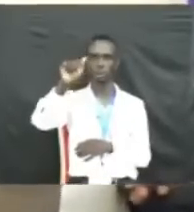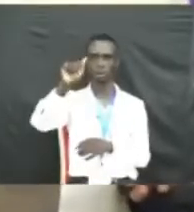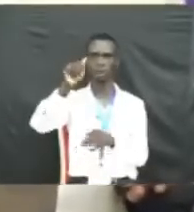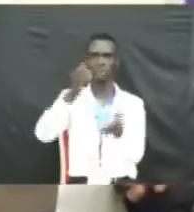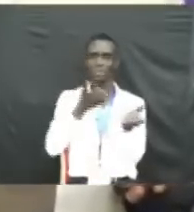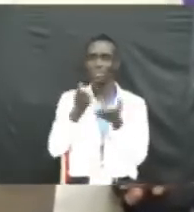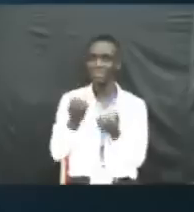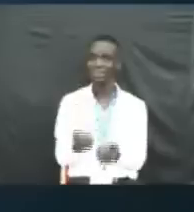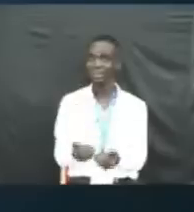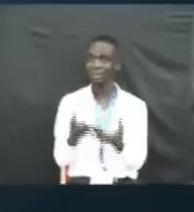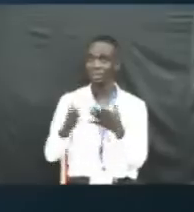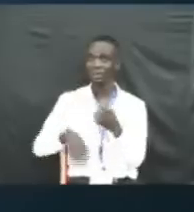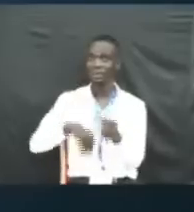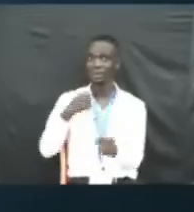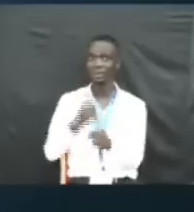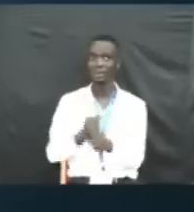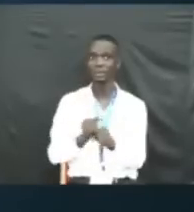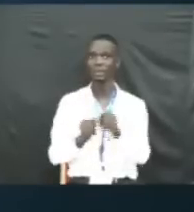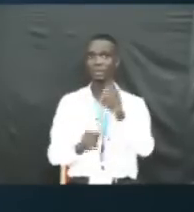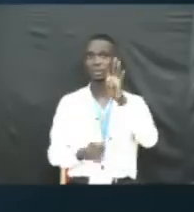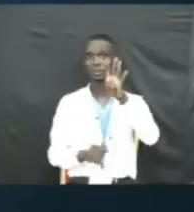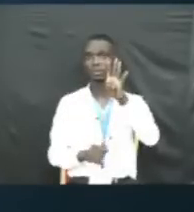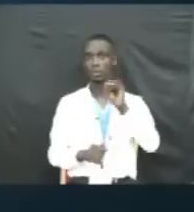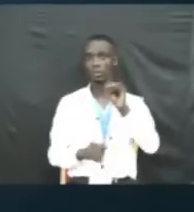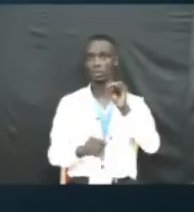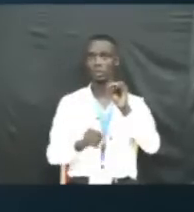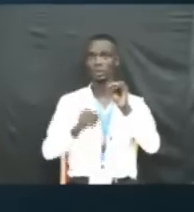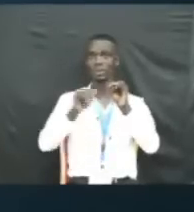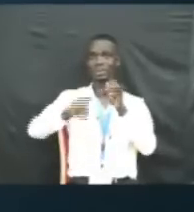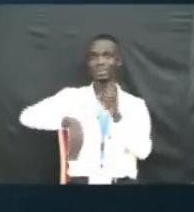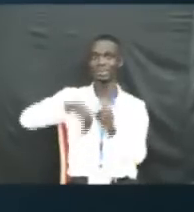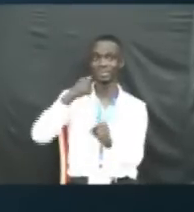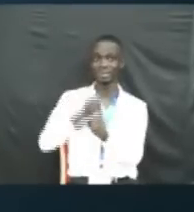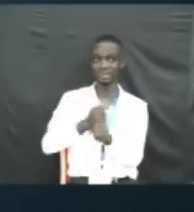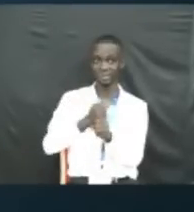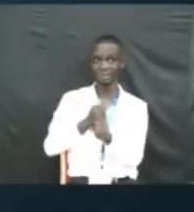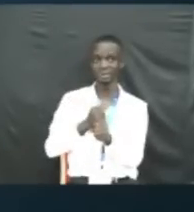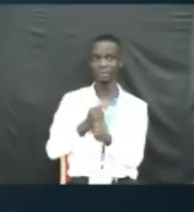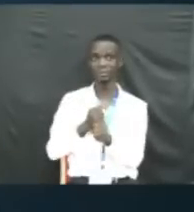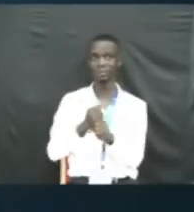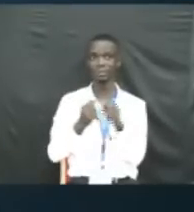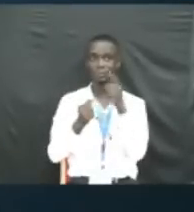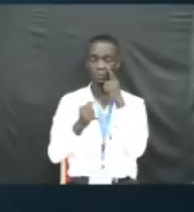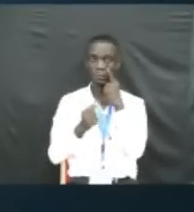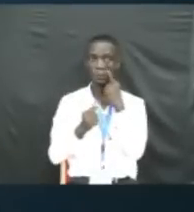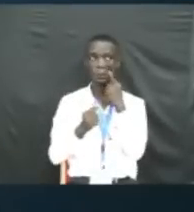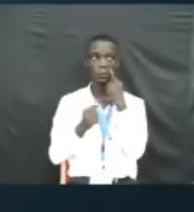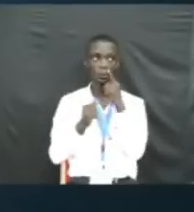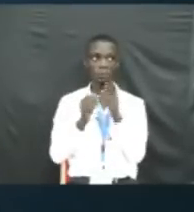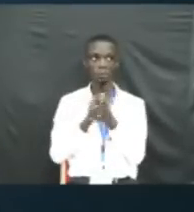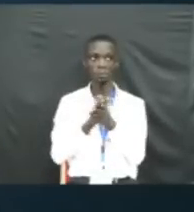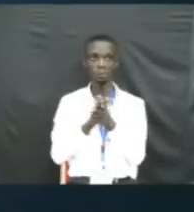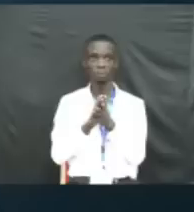So you come please once you hear your name you come via the same route.